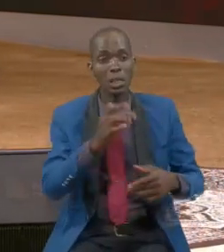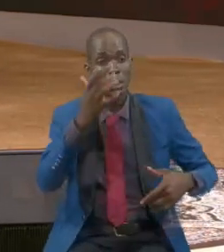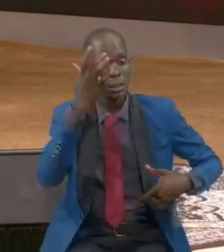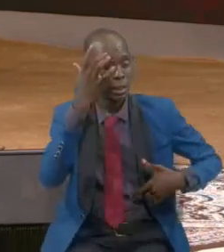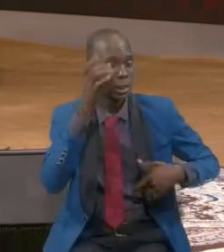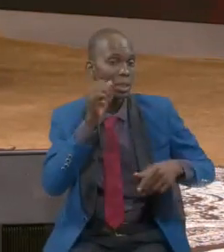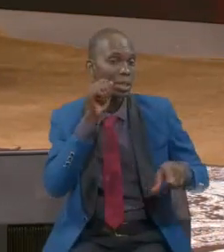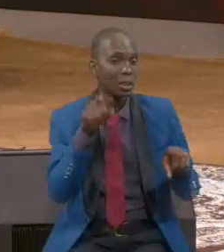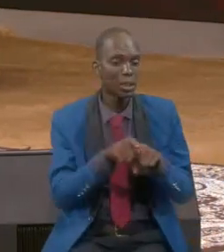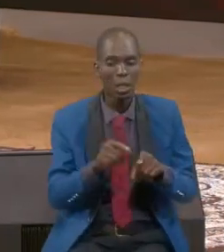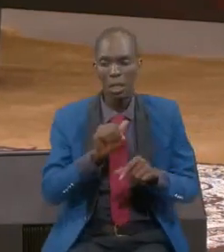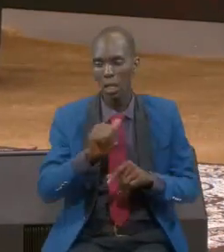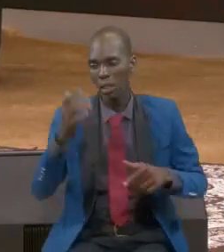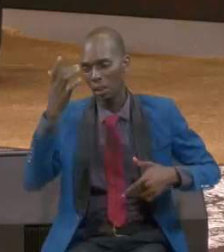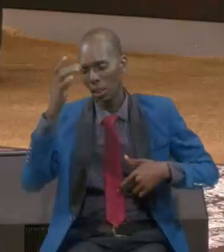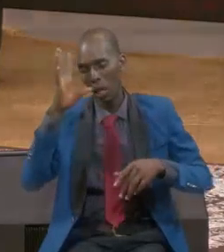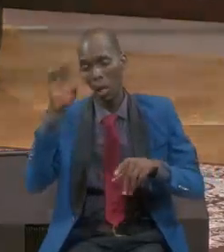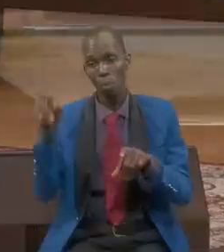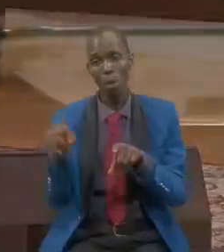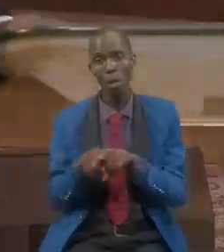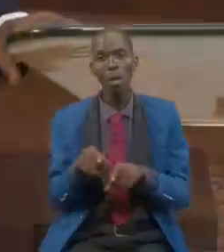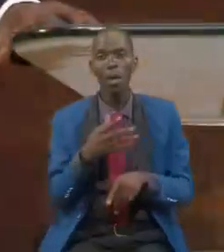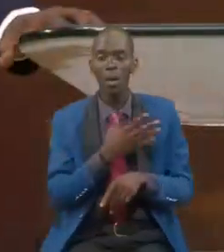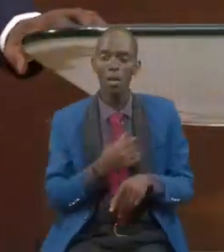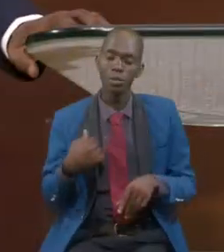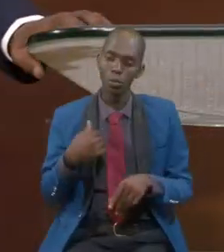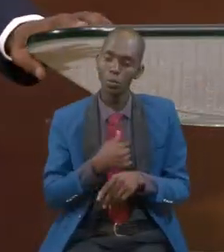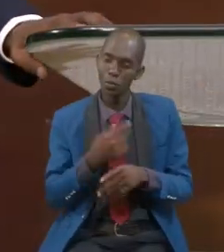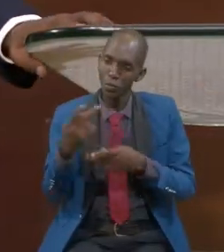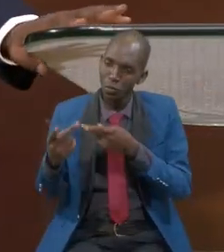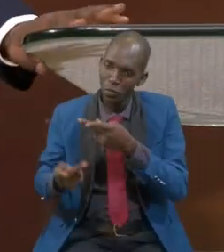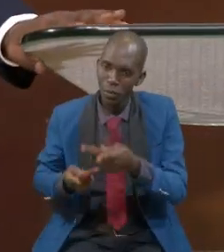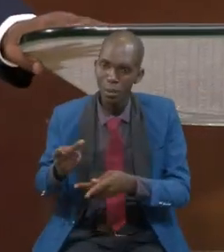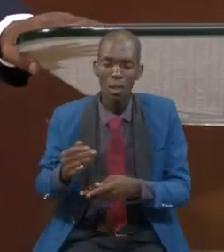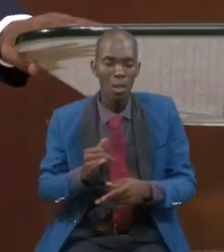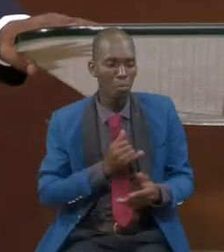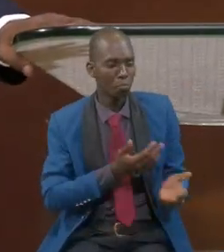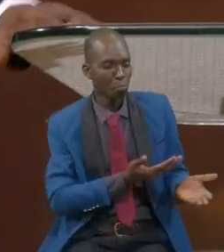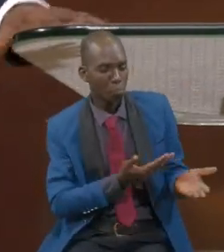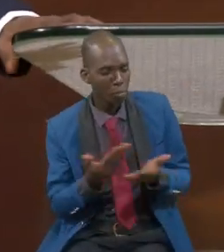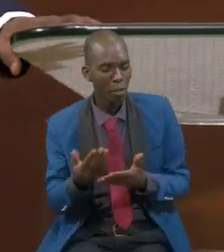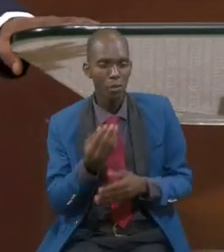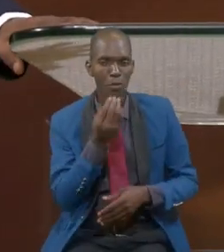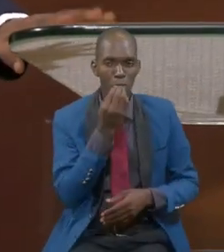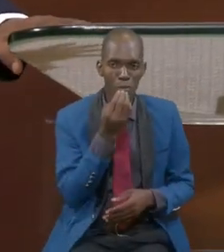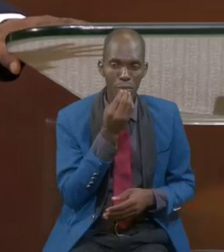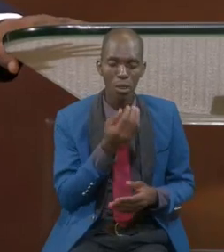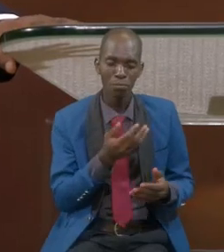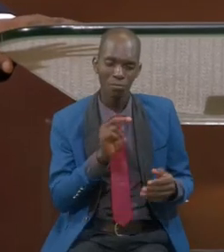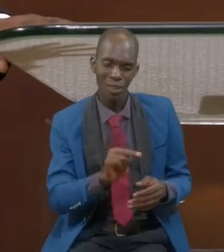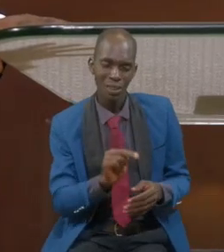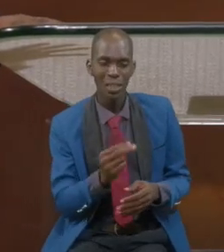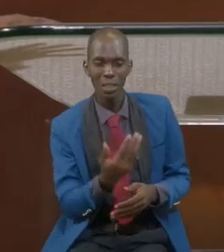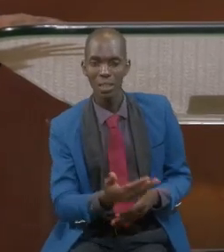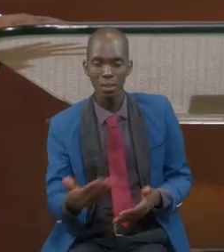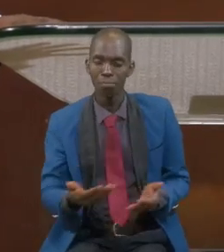a seek a brother and then while visiting I take food I take you know whatever necessary